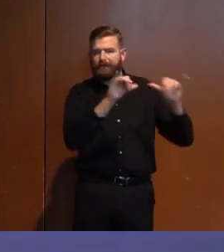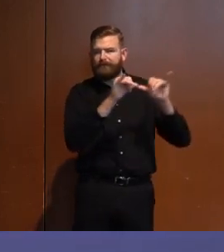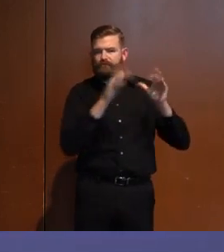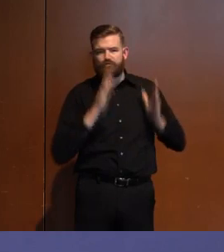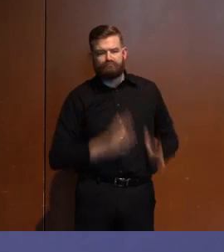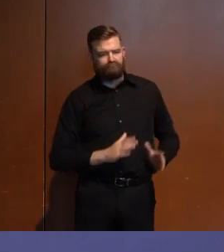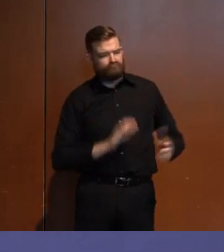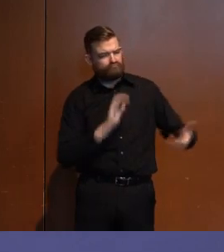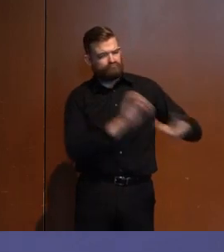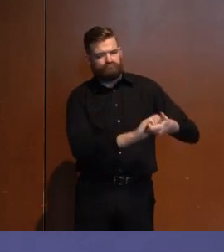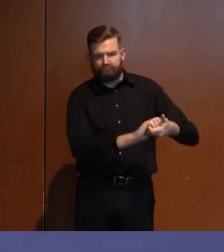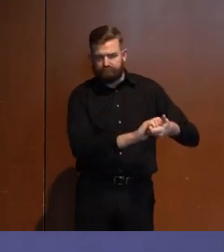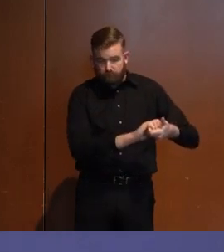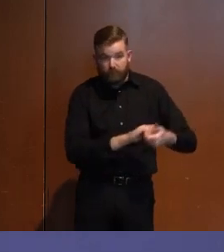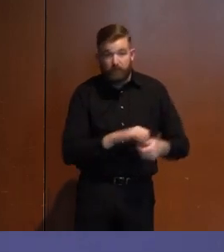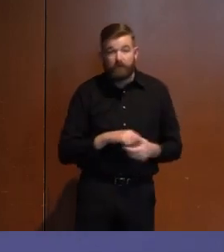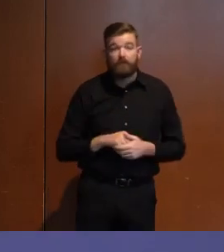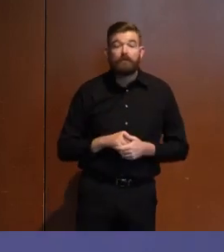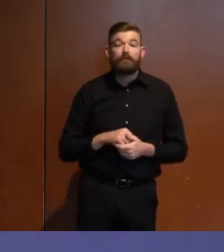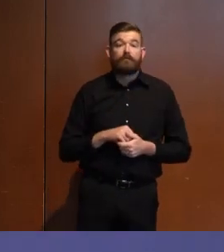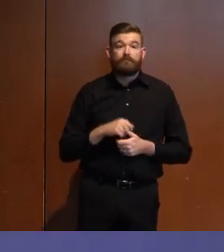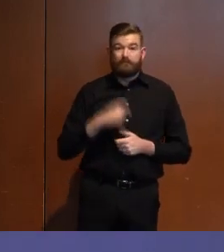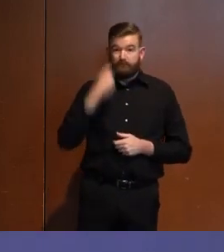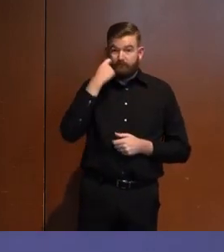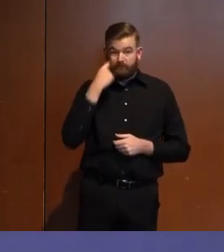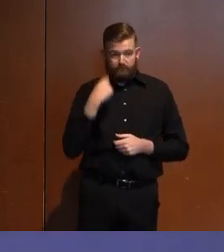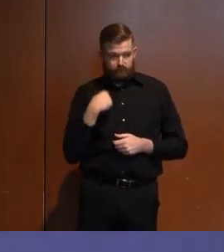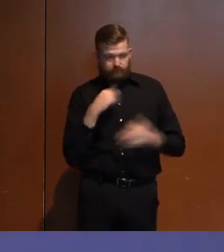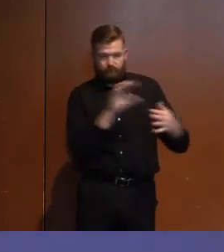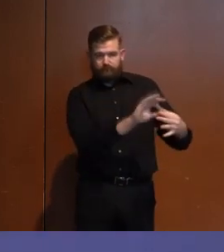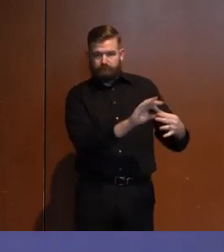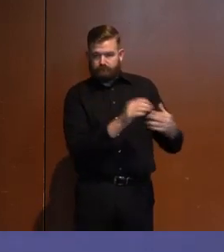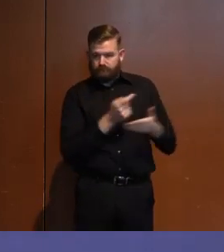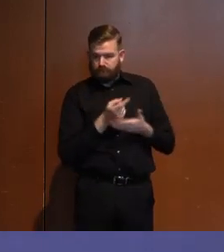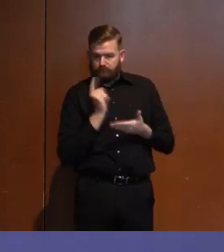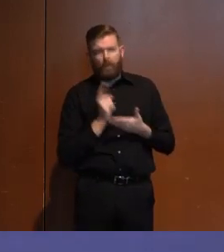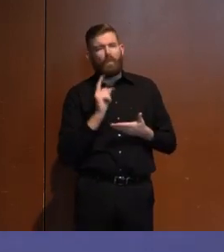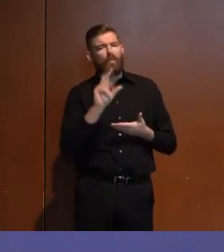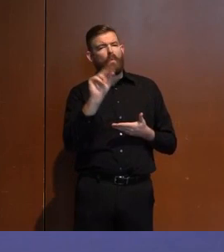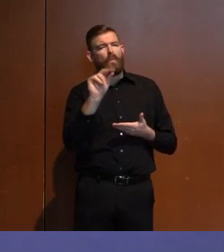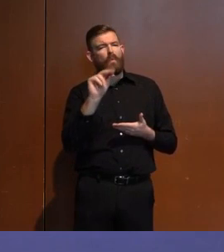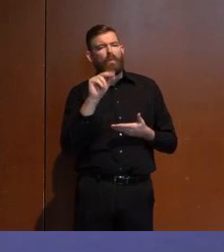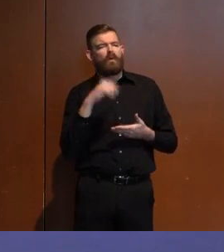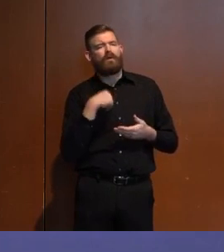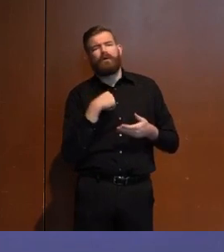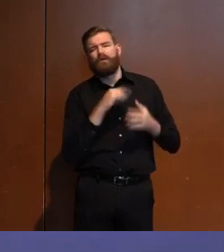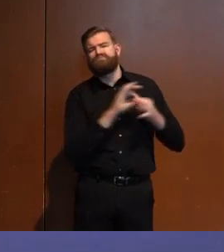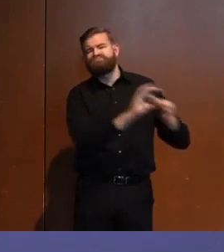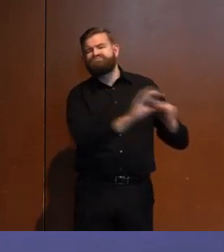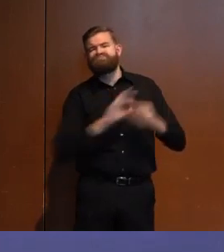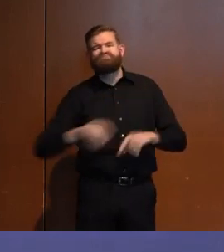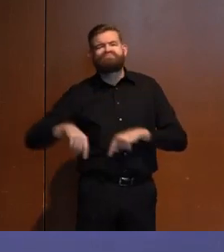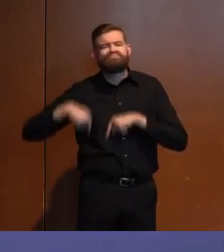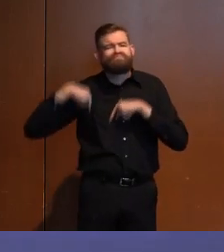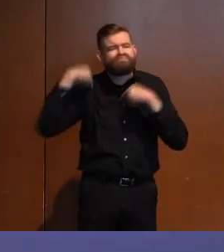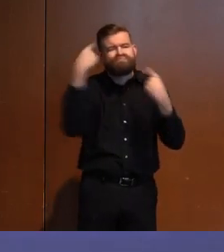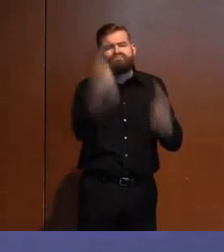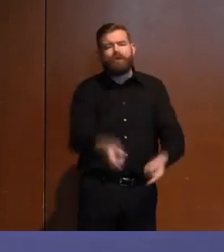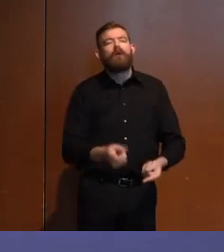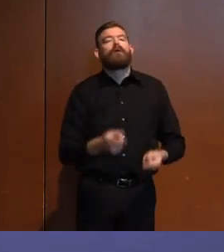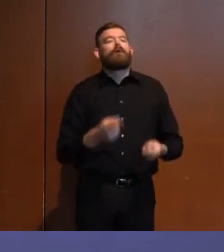week. This is a new generation of our relationship, and it means a lot to have you here. I had a very good exchange today with